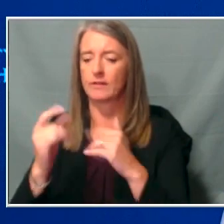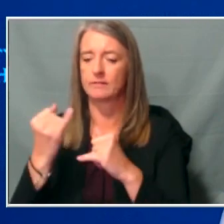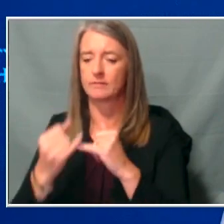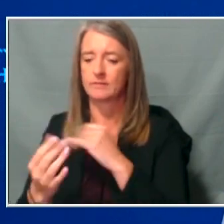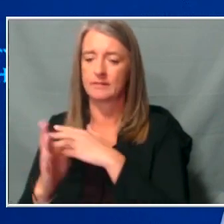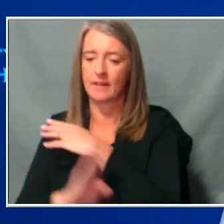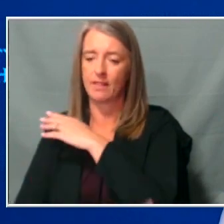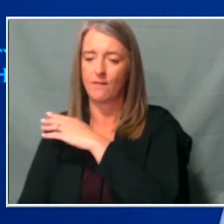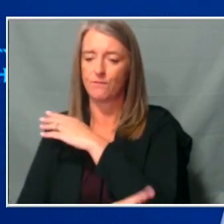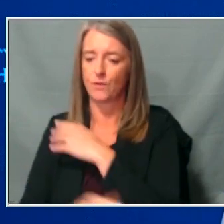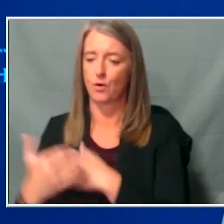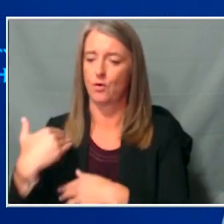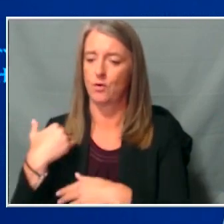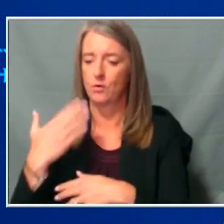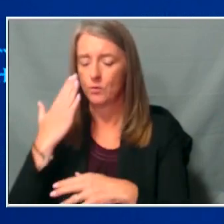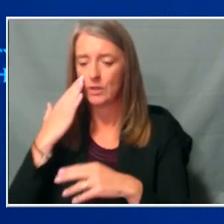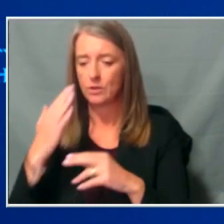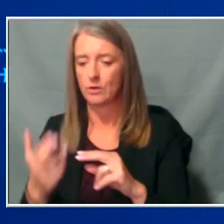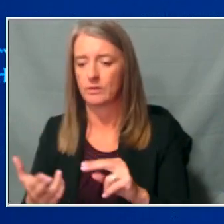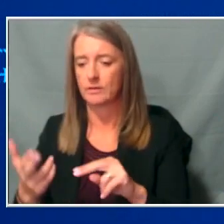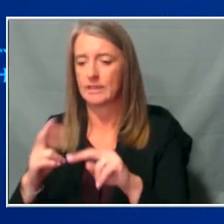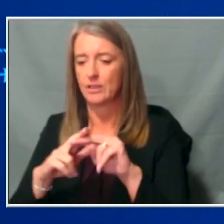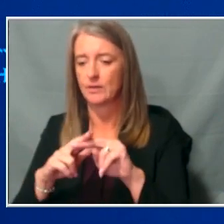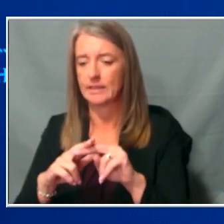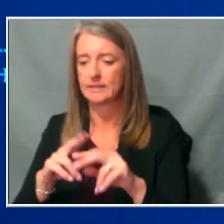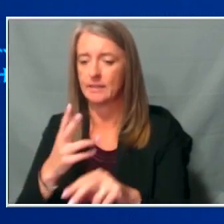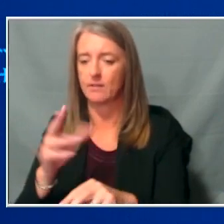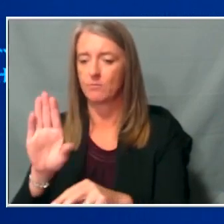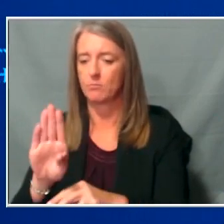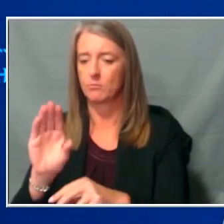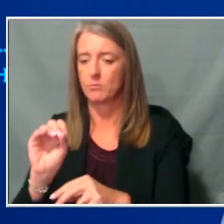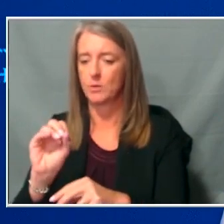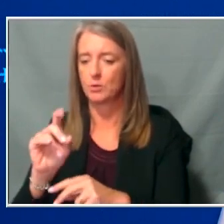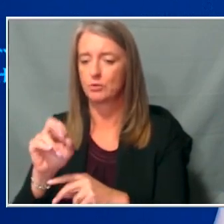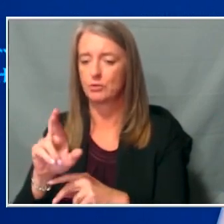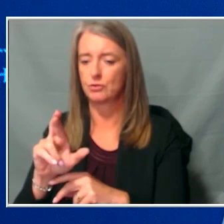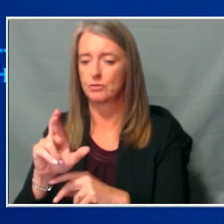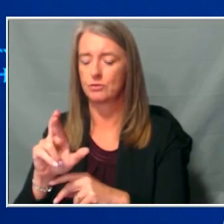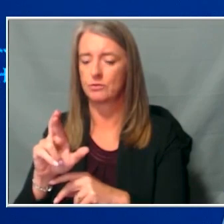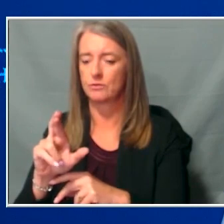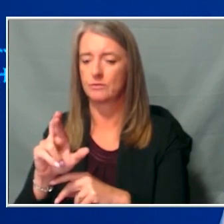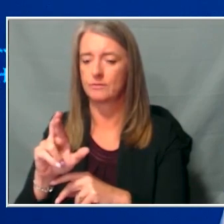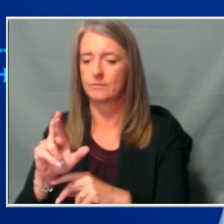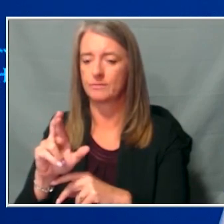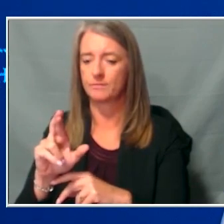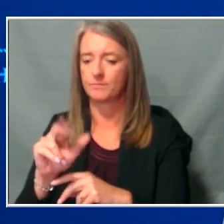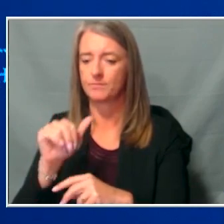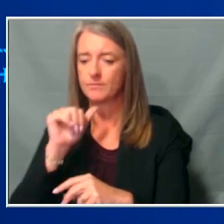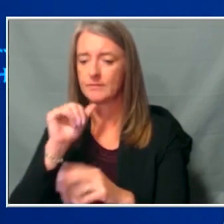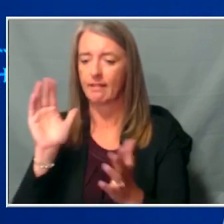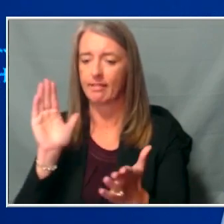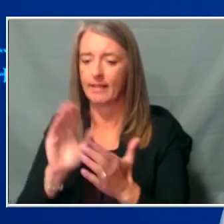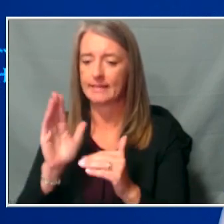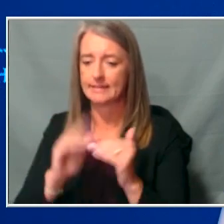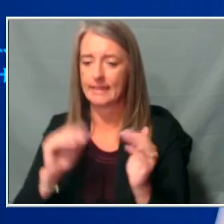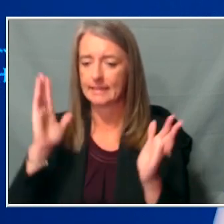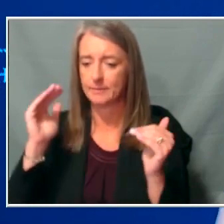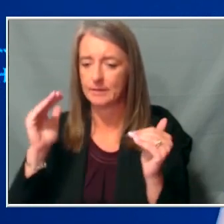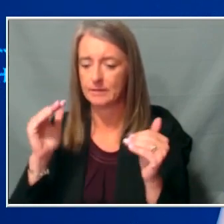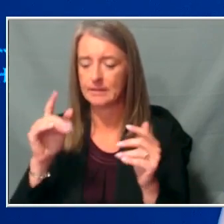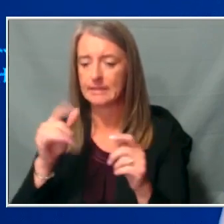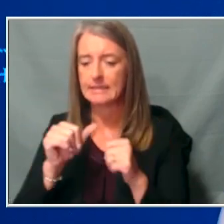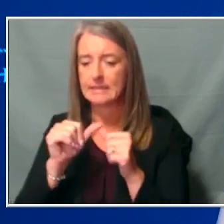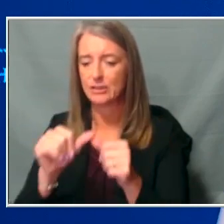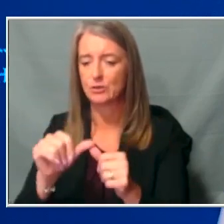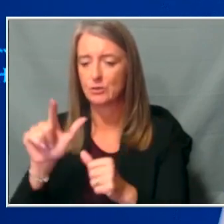that the uptake of that booster was certainly less than optimal, less than expected. It continues to be low.